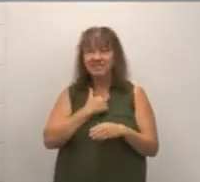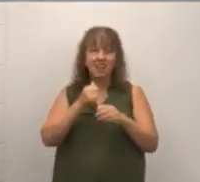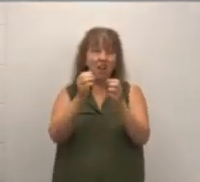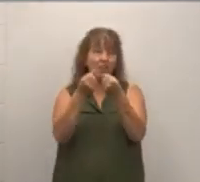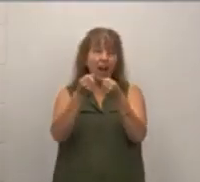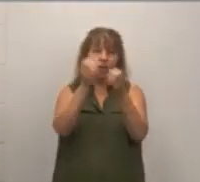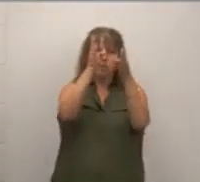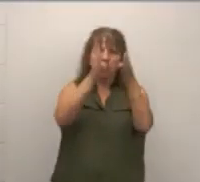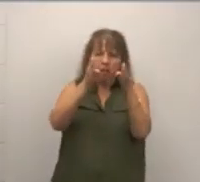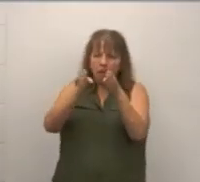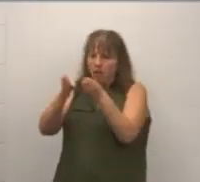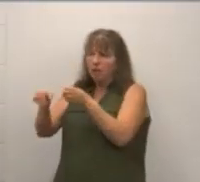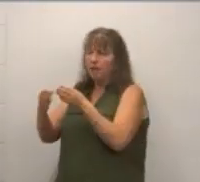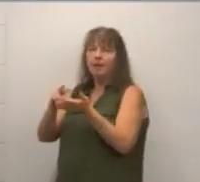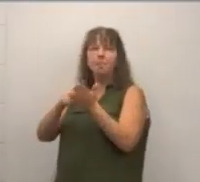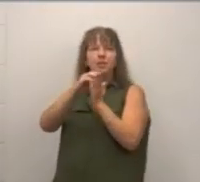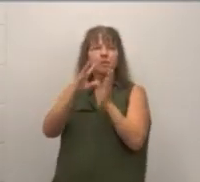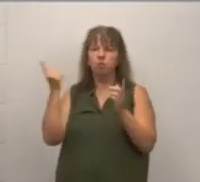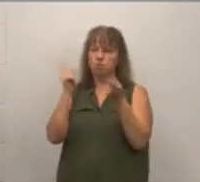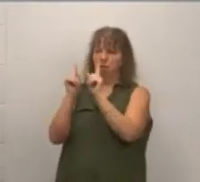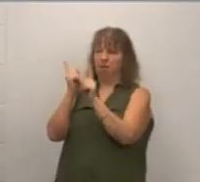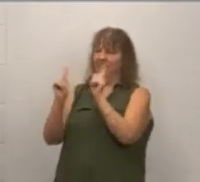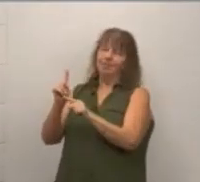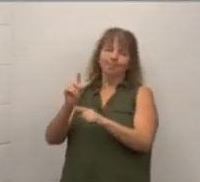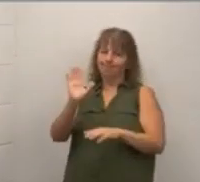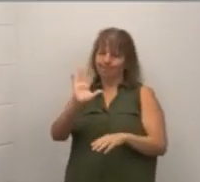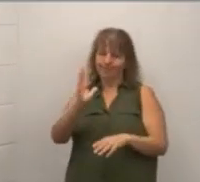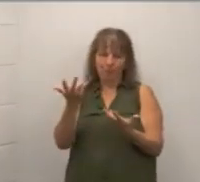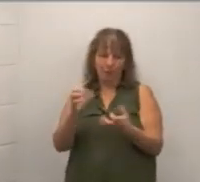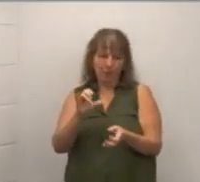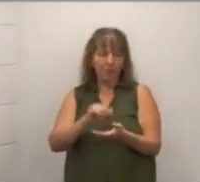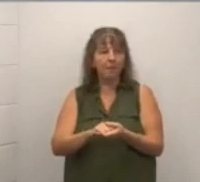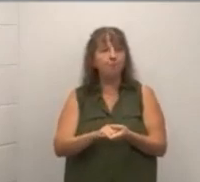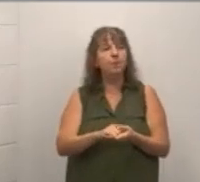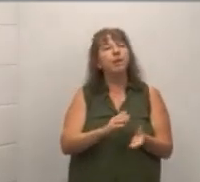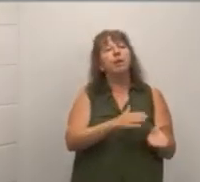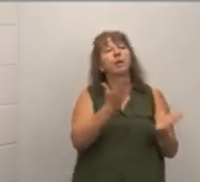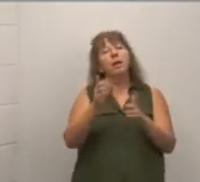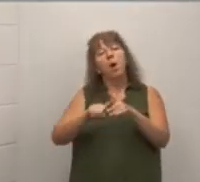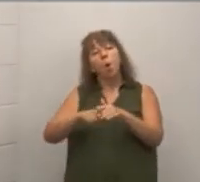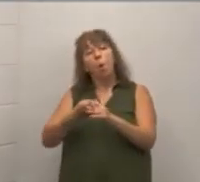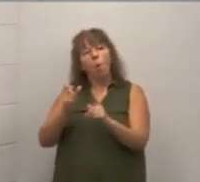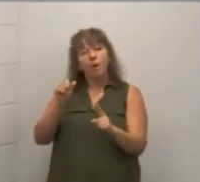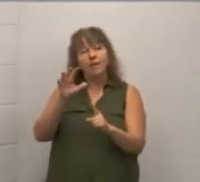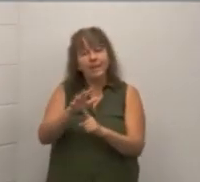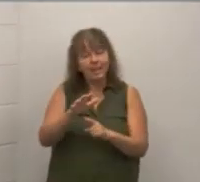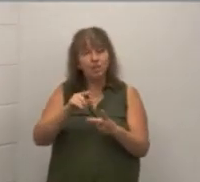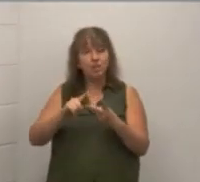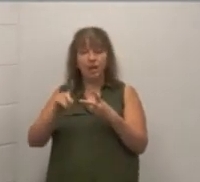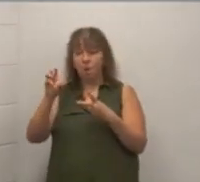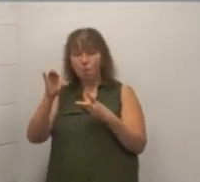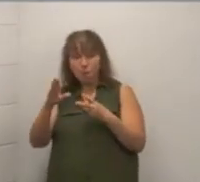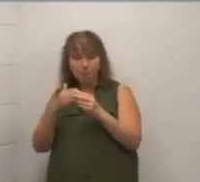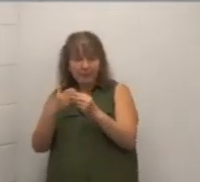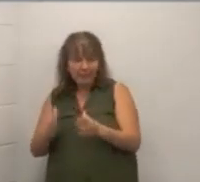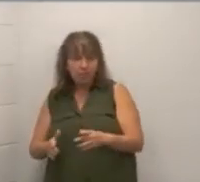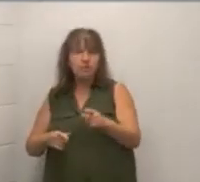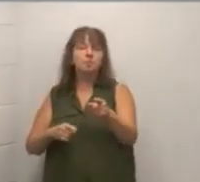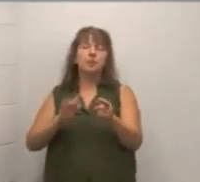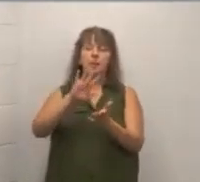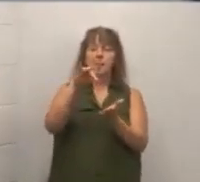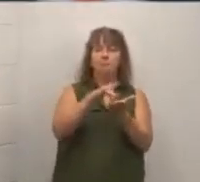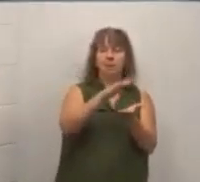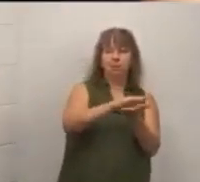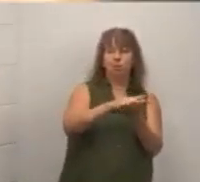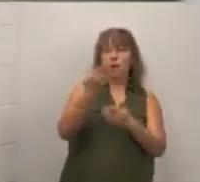pretty close to one another. Melanie, do you want to talk about orientations and web leaders? Sure. Yep. Middle schools